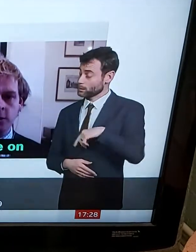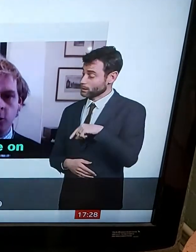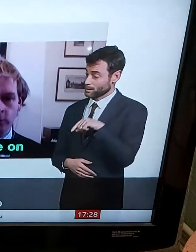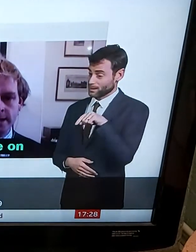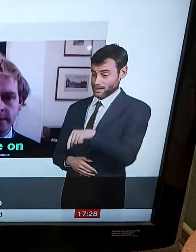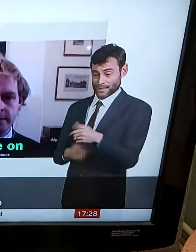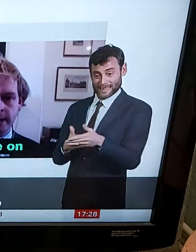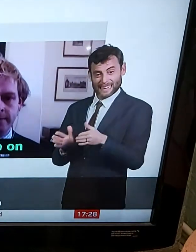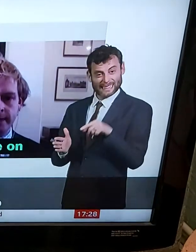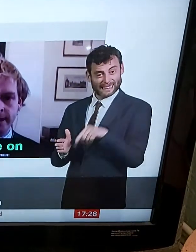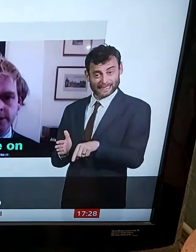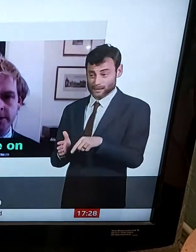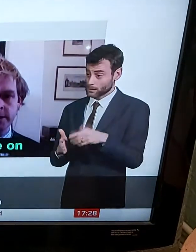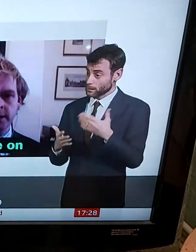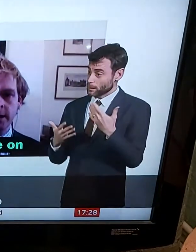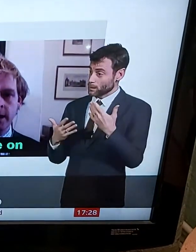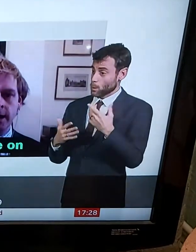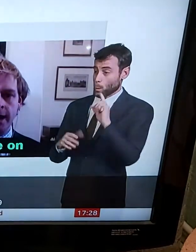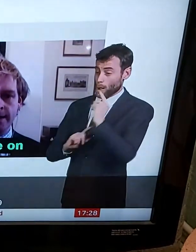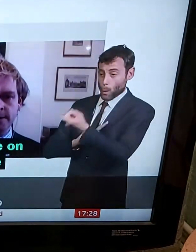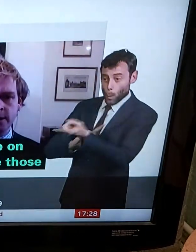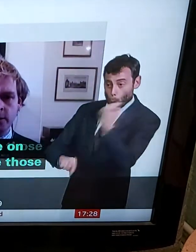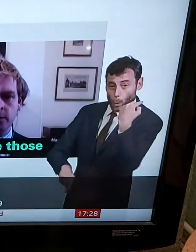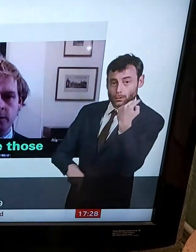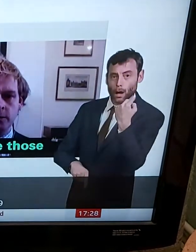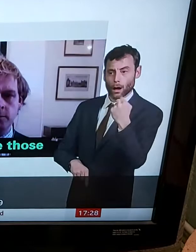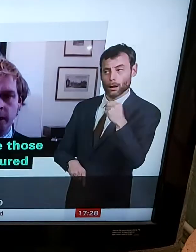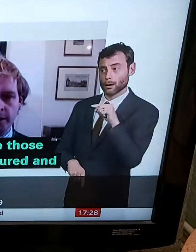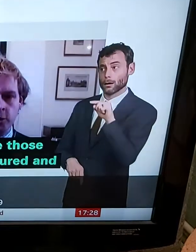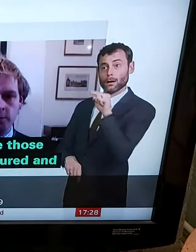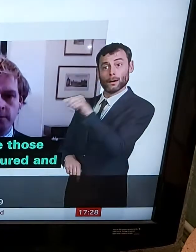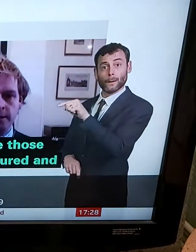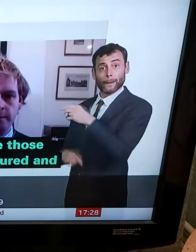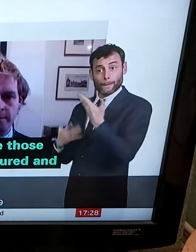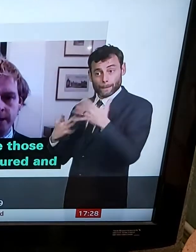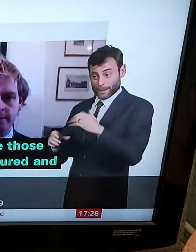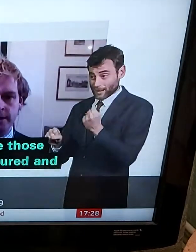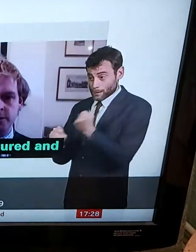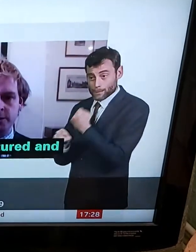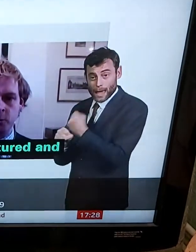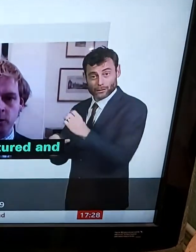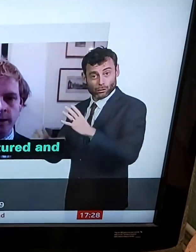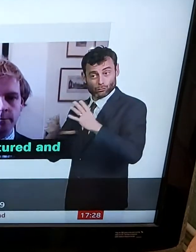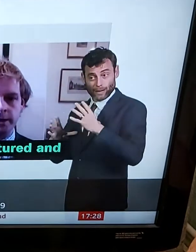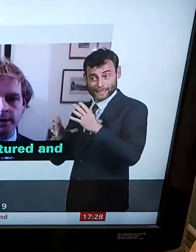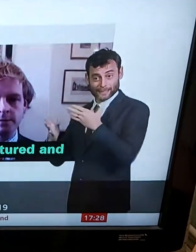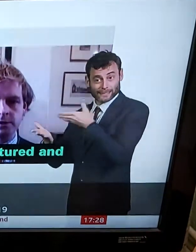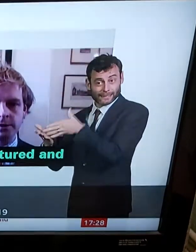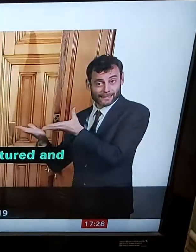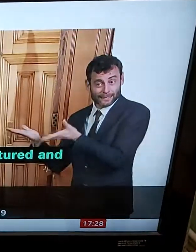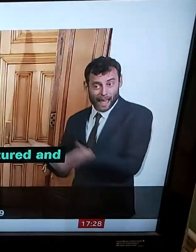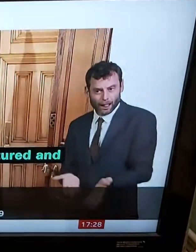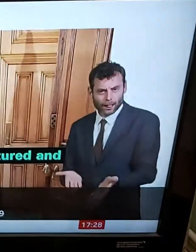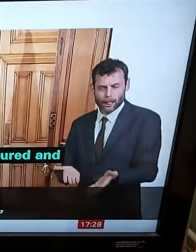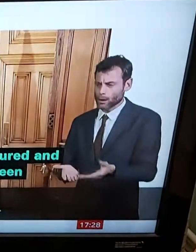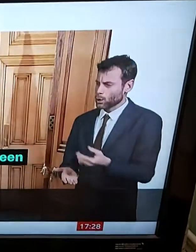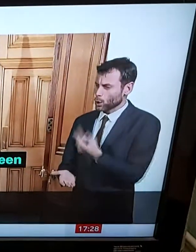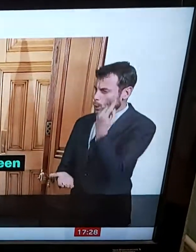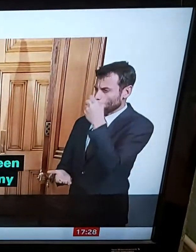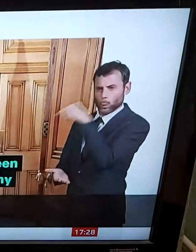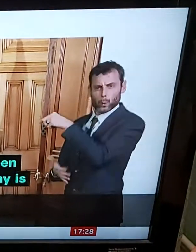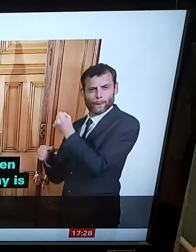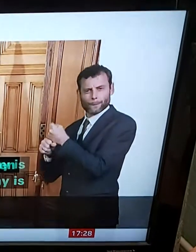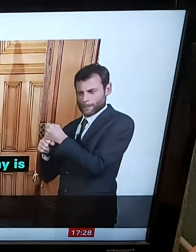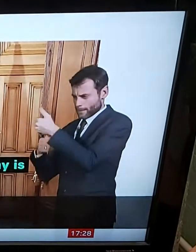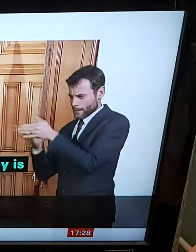kits already been manufactured? And if so, by whom have they been manufactured? What company is producing those? Thanks.